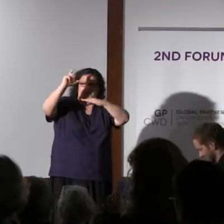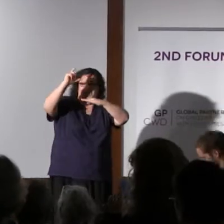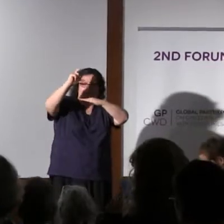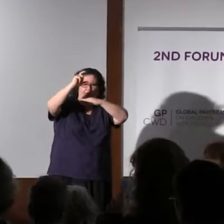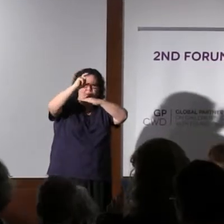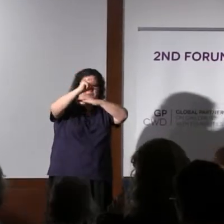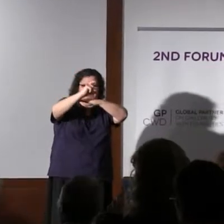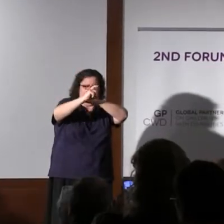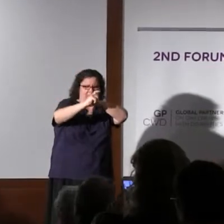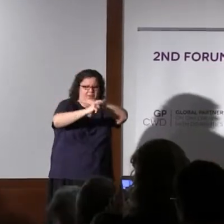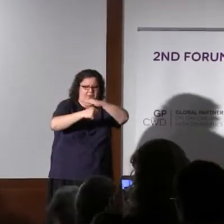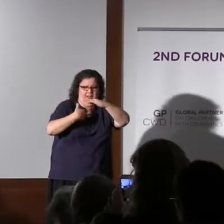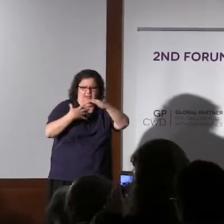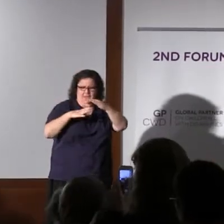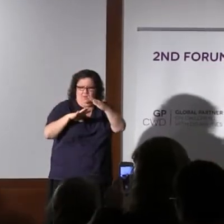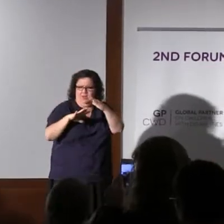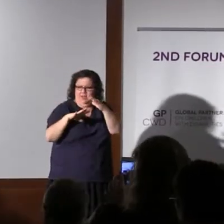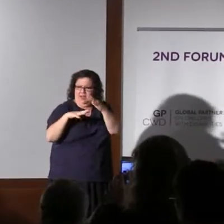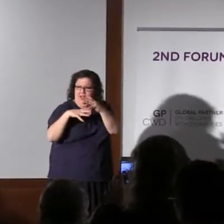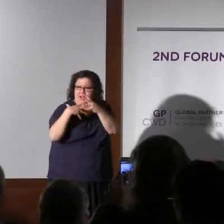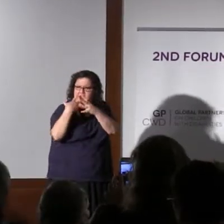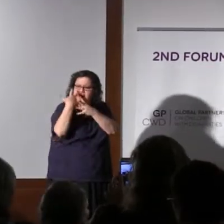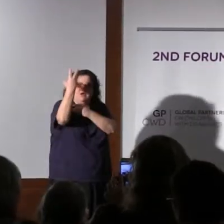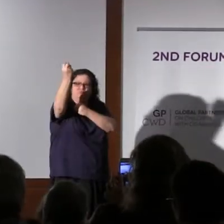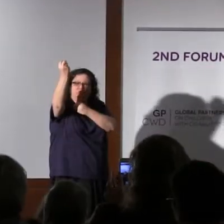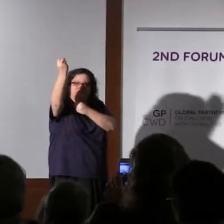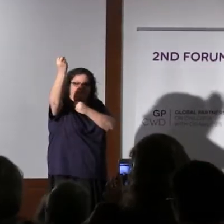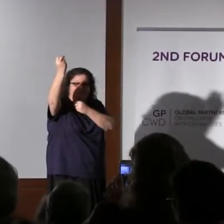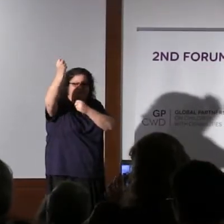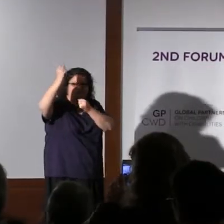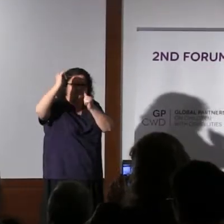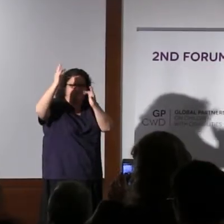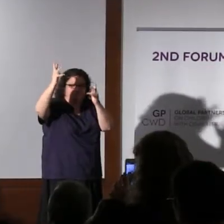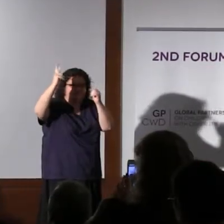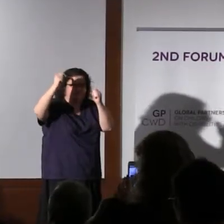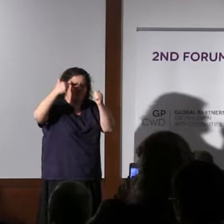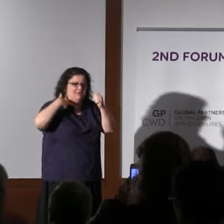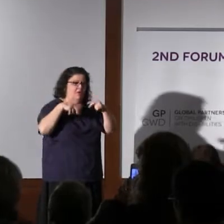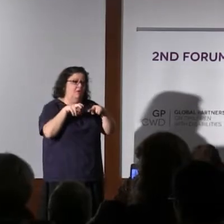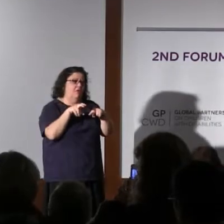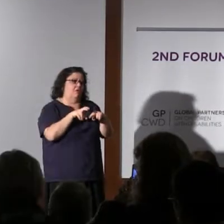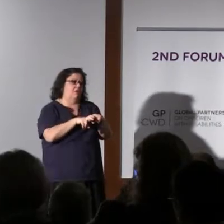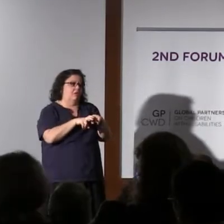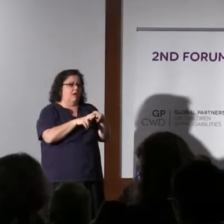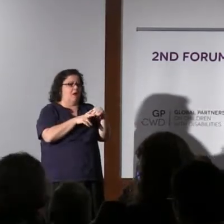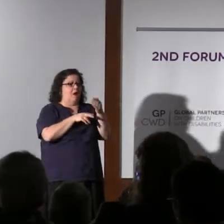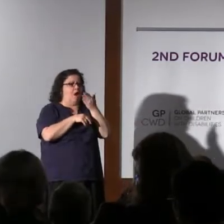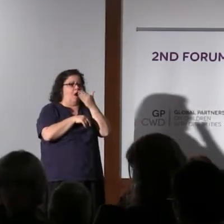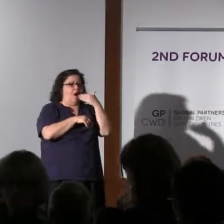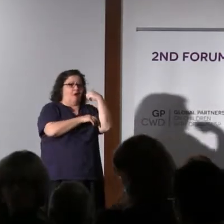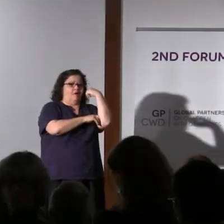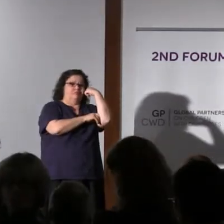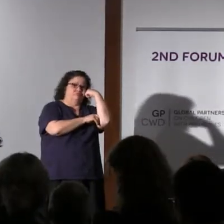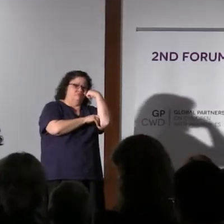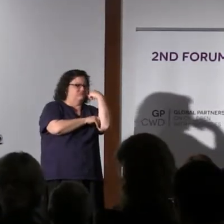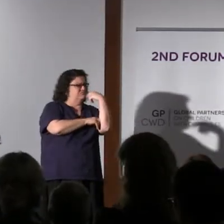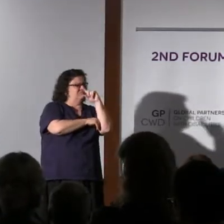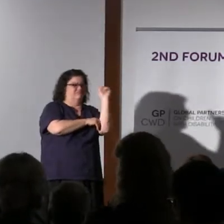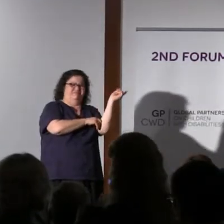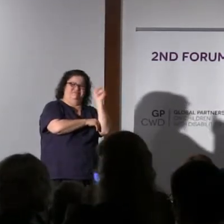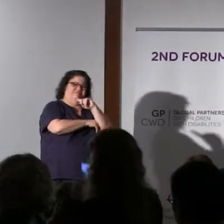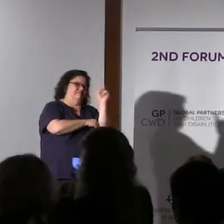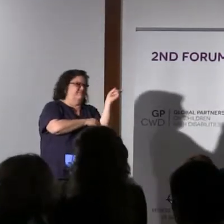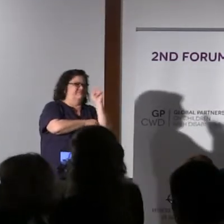the night passes by. I won't just sit around when all